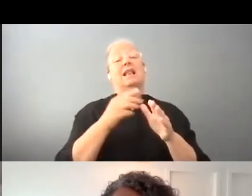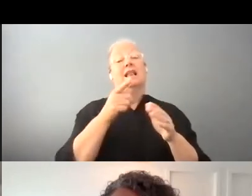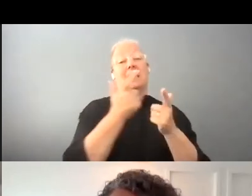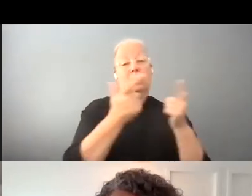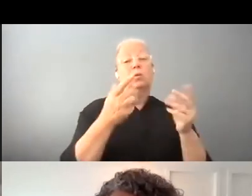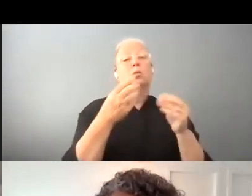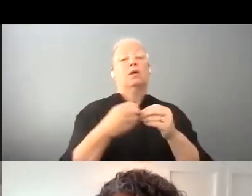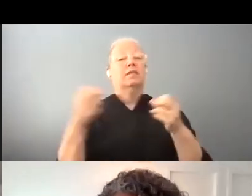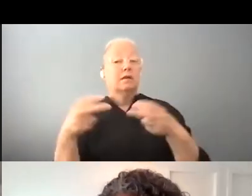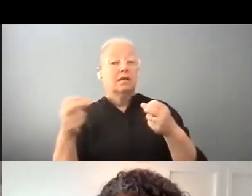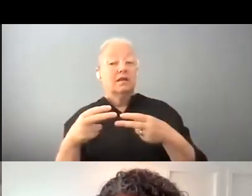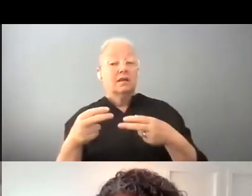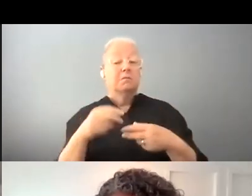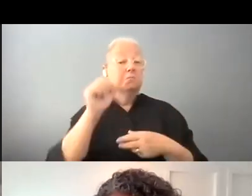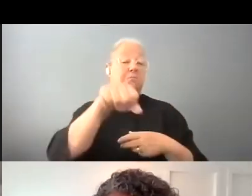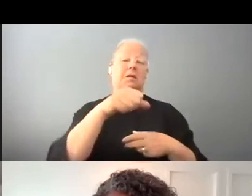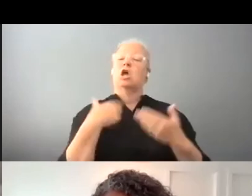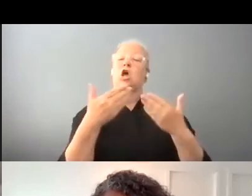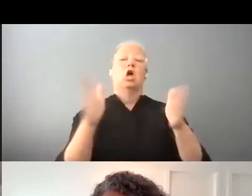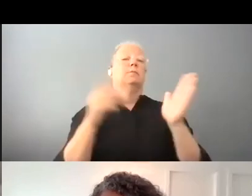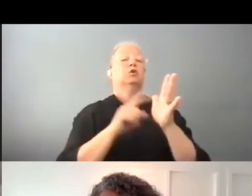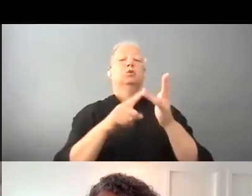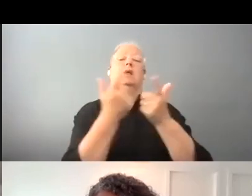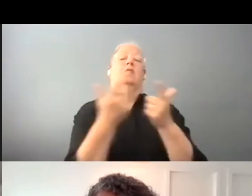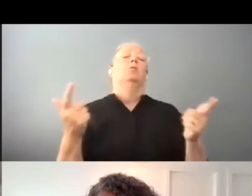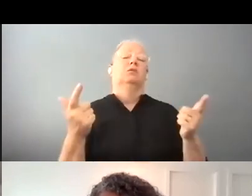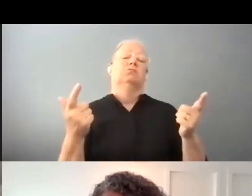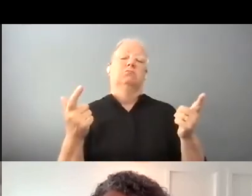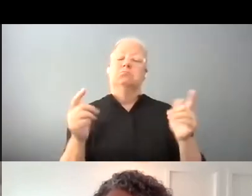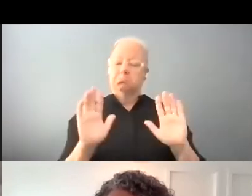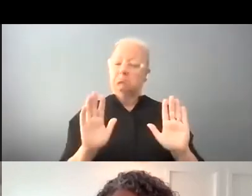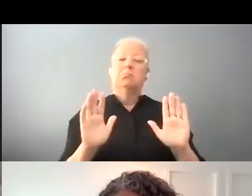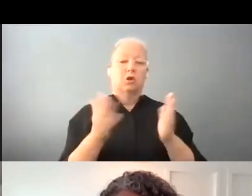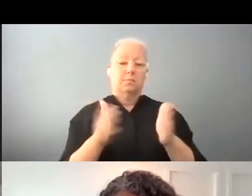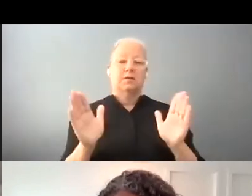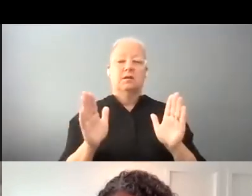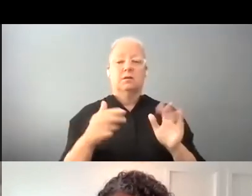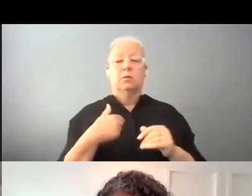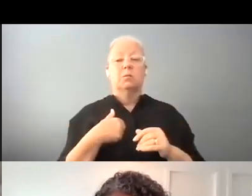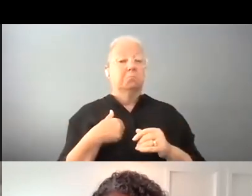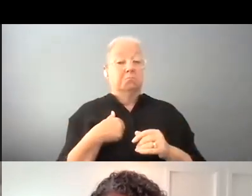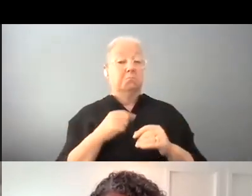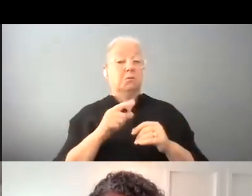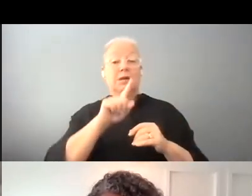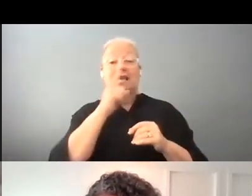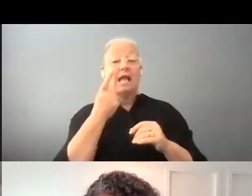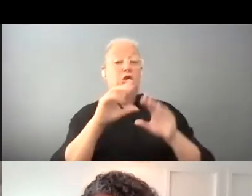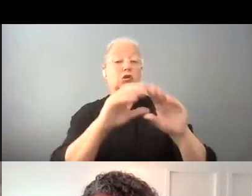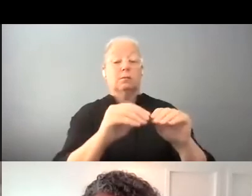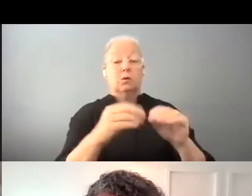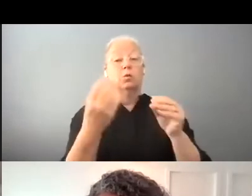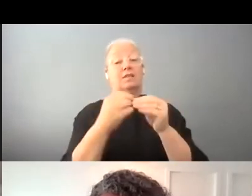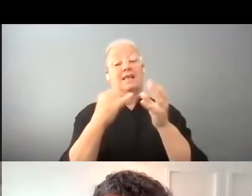Oh, we're very open to language. So again, there is no reason that we would stop that. And with SBS